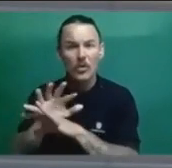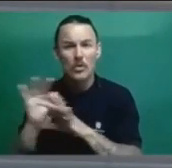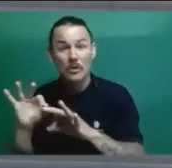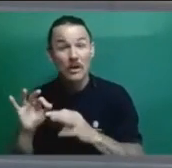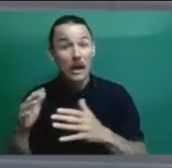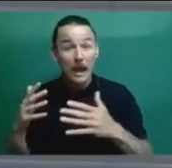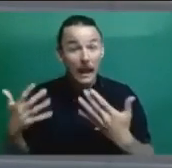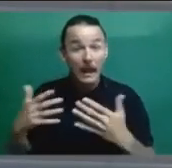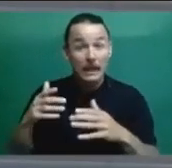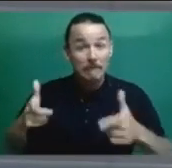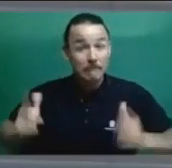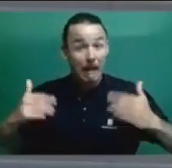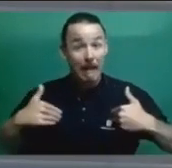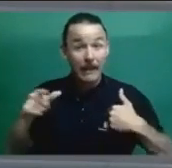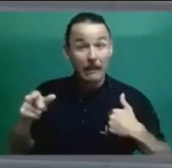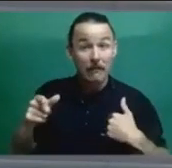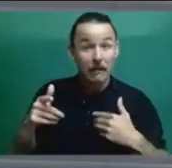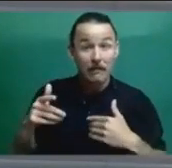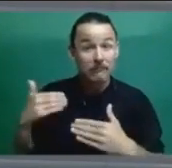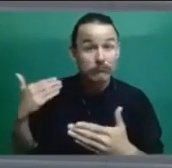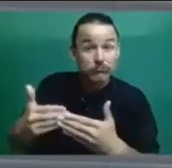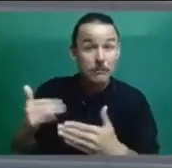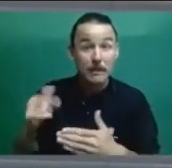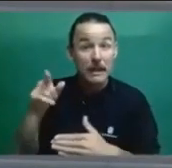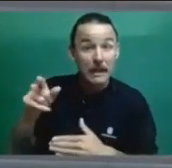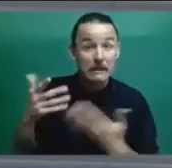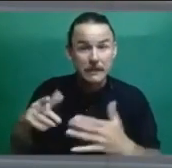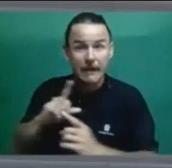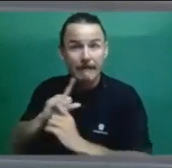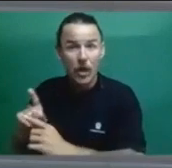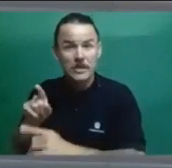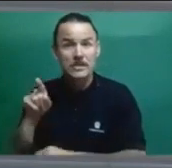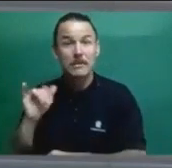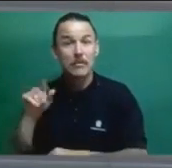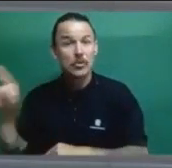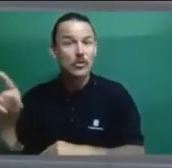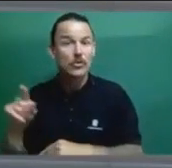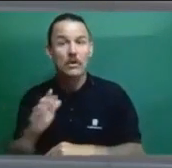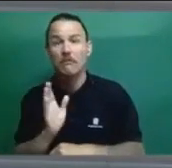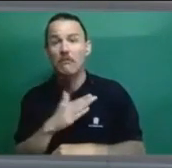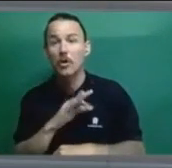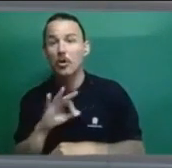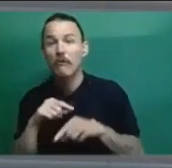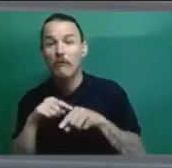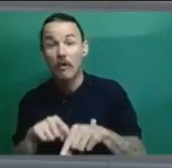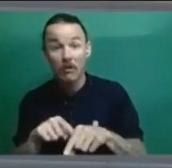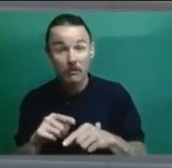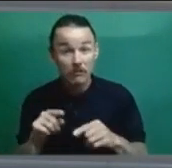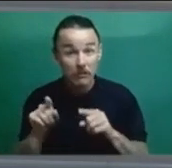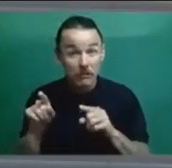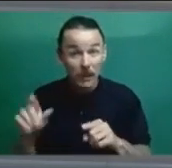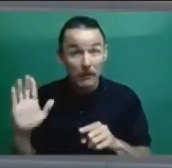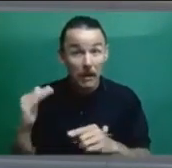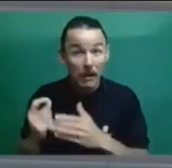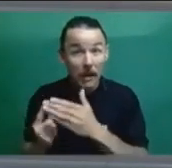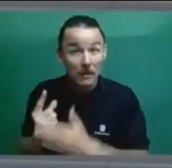that you may have pushed back against and actually not taken their advice? So what I'm asking is